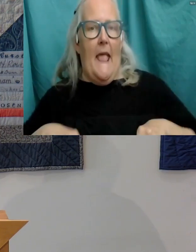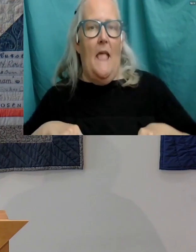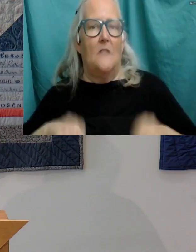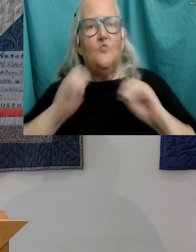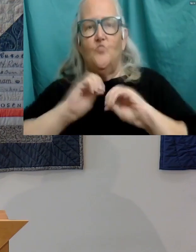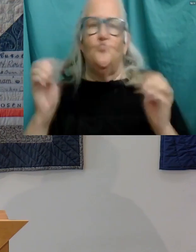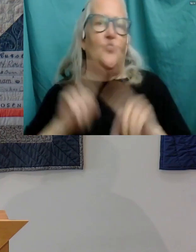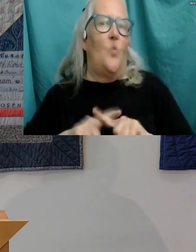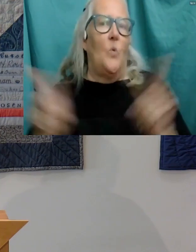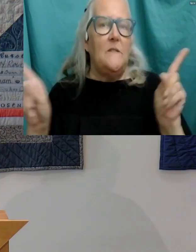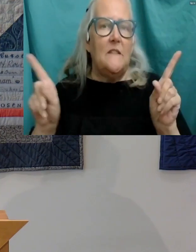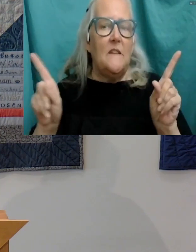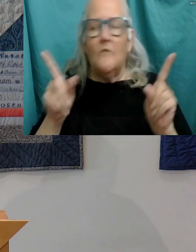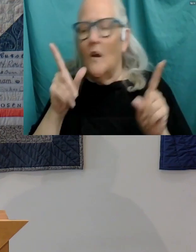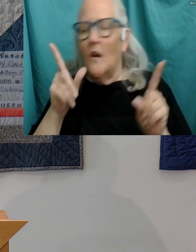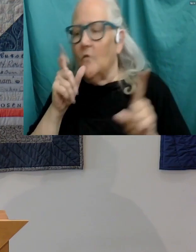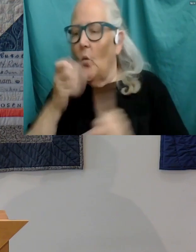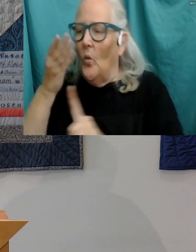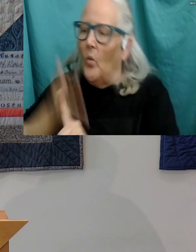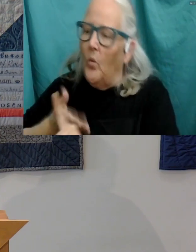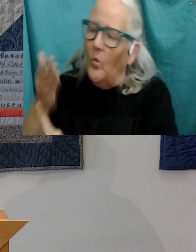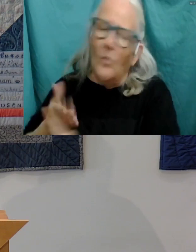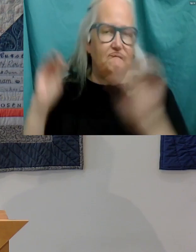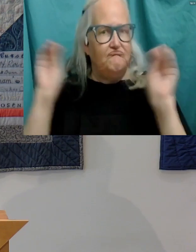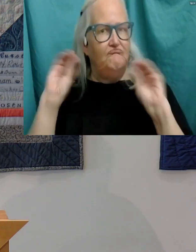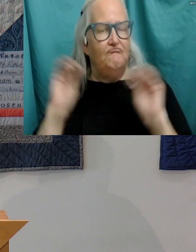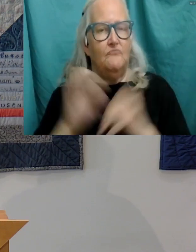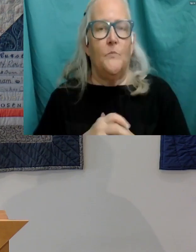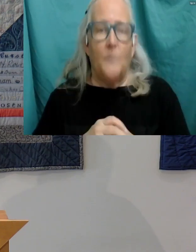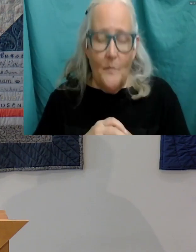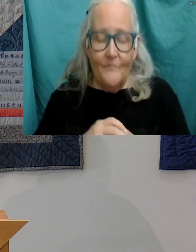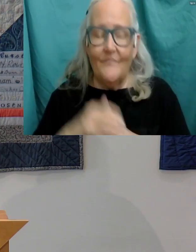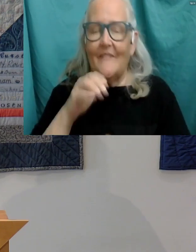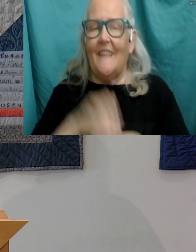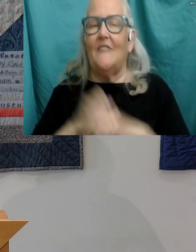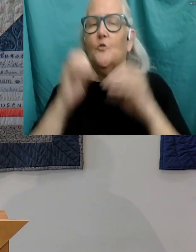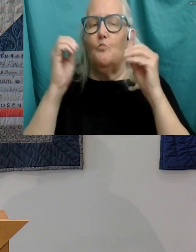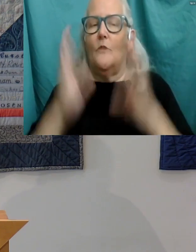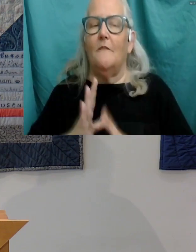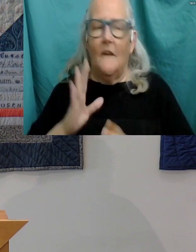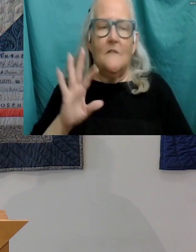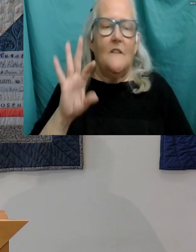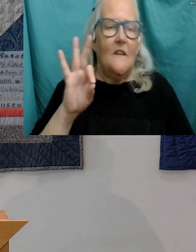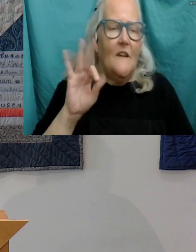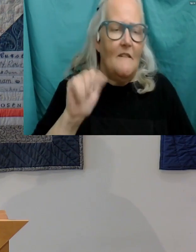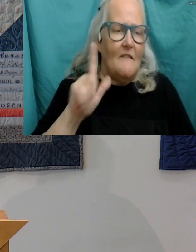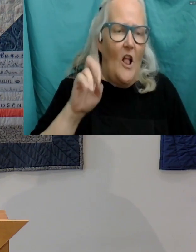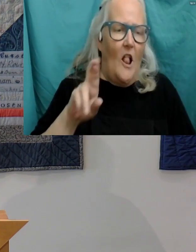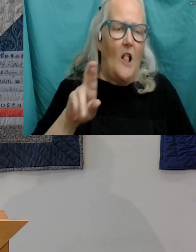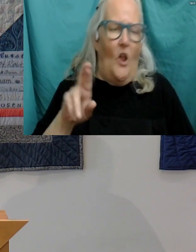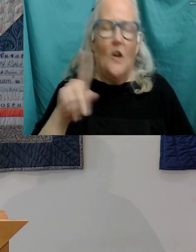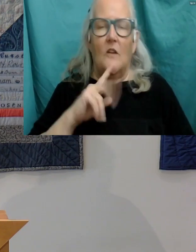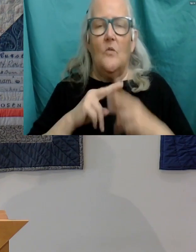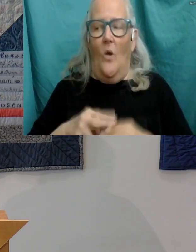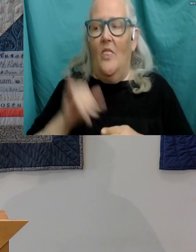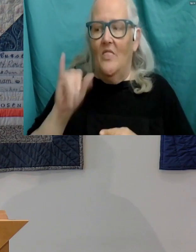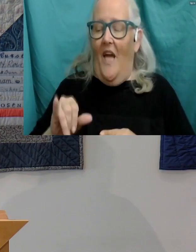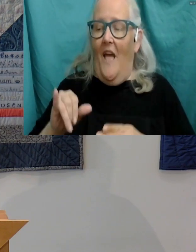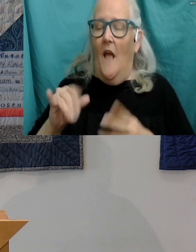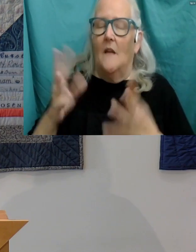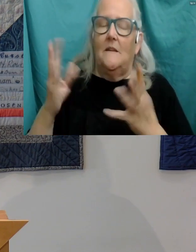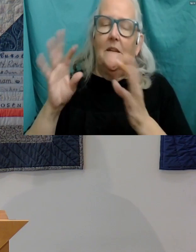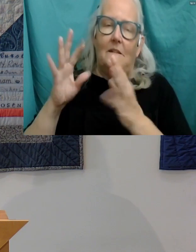color. English professor Lincoln Fowler described Libertalia as an integrated, harmonious, multiracial,